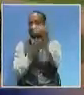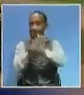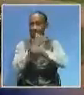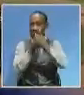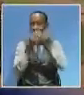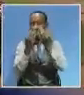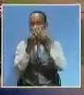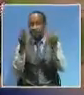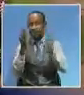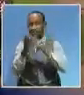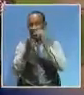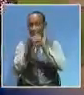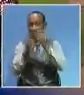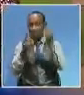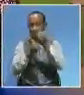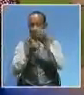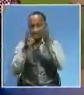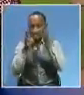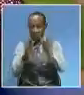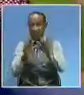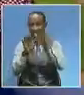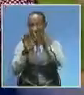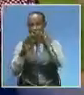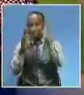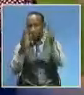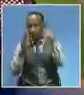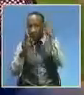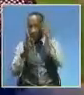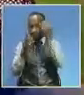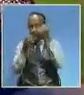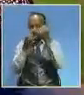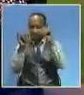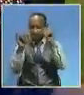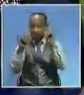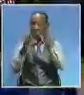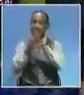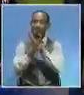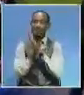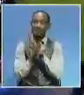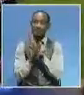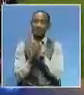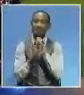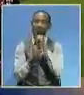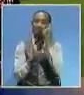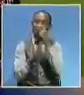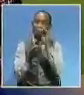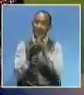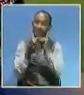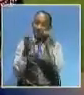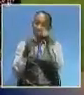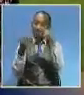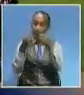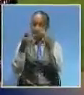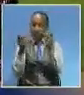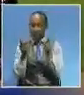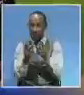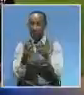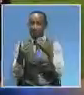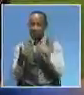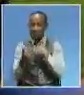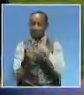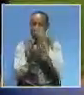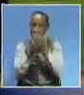freedom fighters could strategize for the political independence of Zambia. Not only that, the site used to host